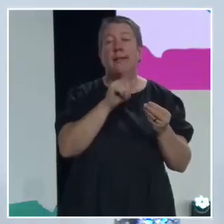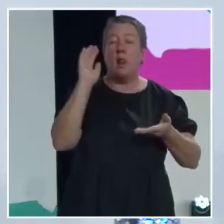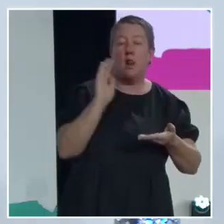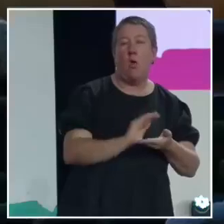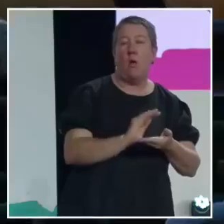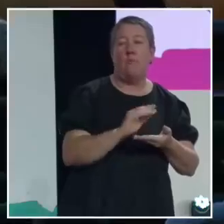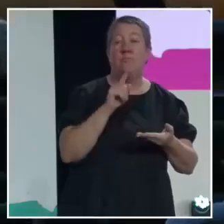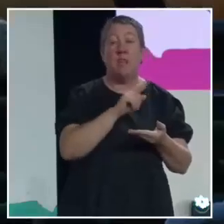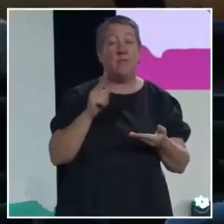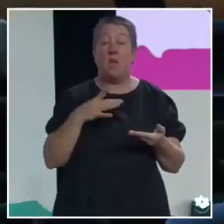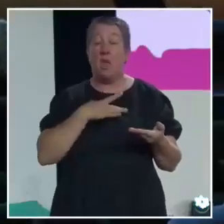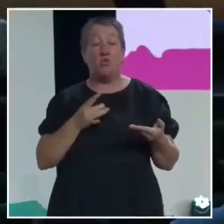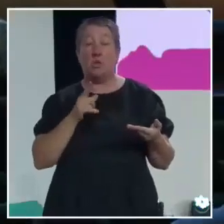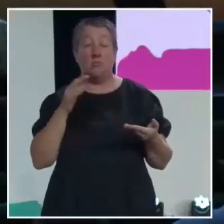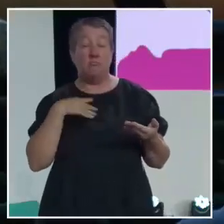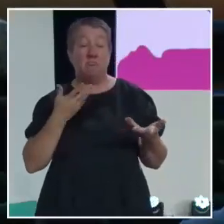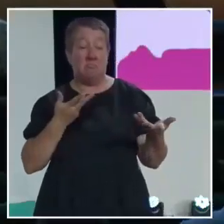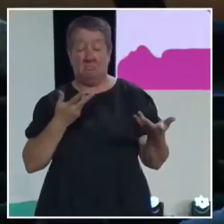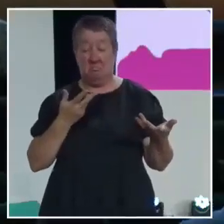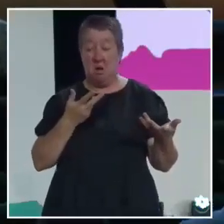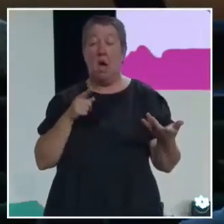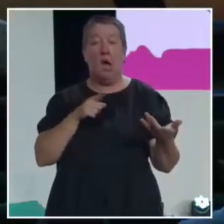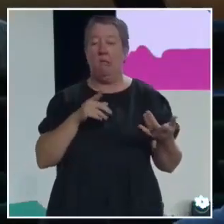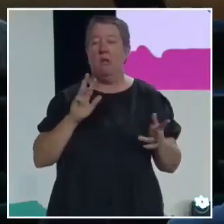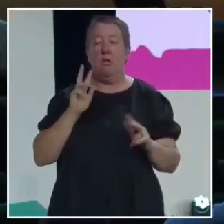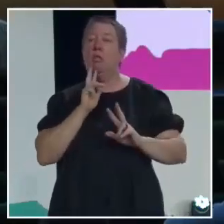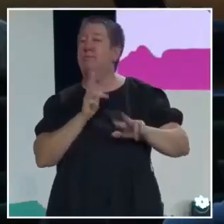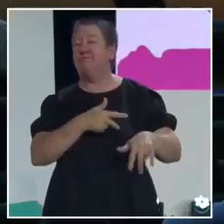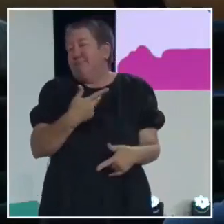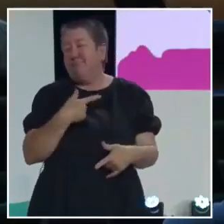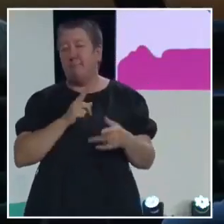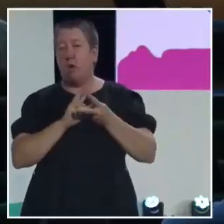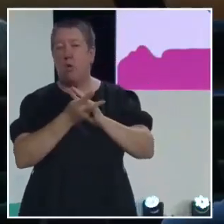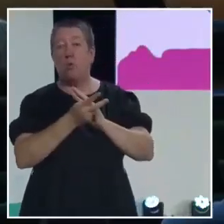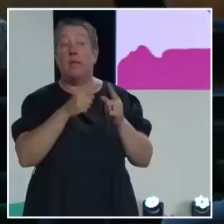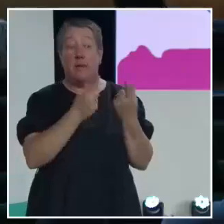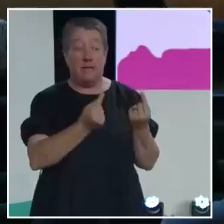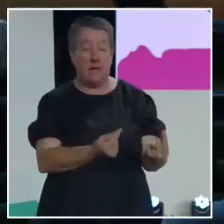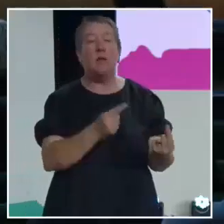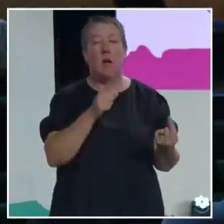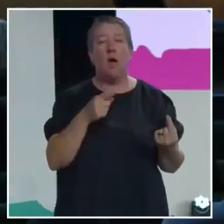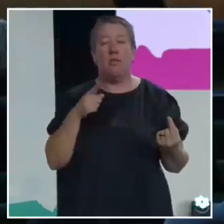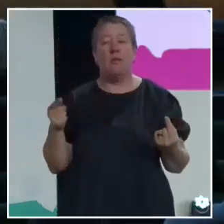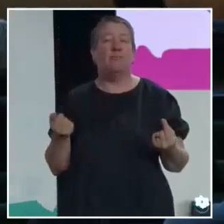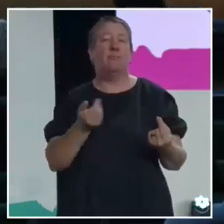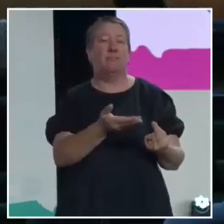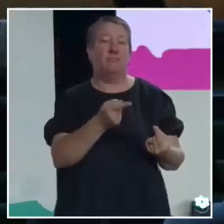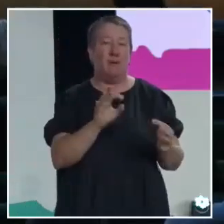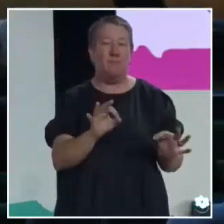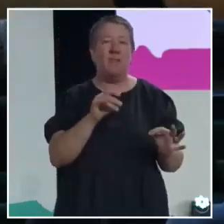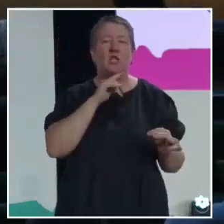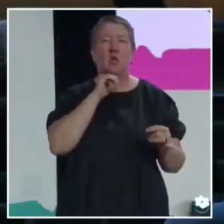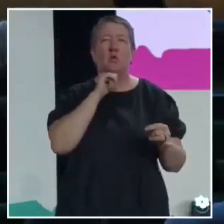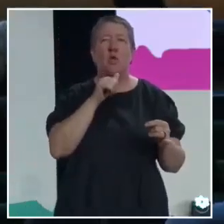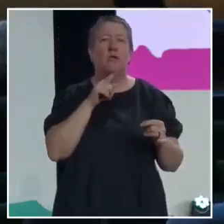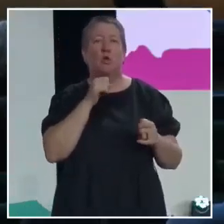back at the end of the queue, come back when you change your mind. They did it through repurpose, reuse, recycle technology through the whole supply chain. And it's not about micromanaging